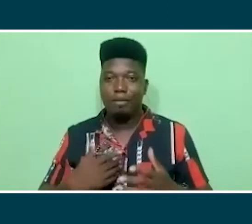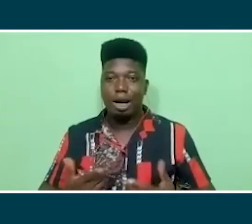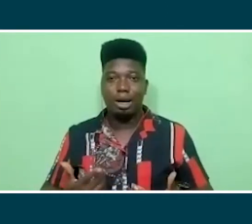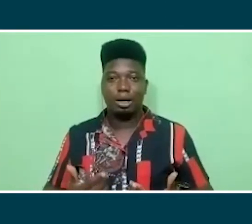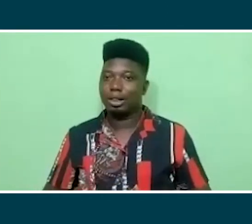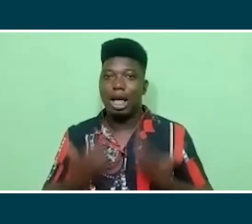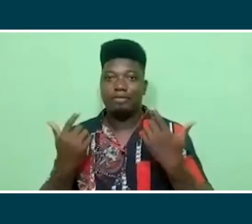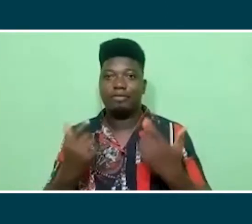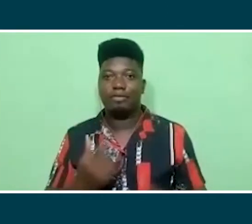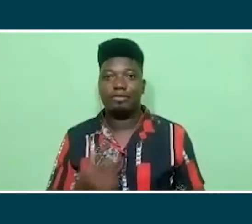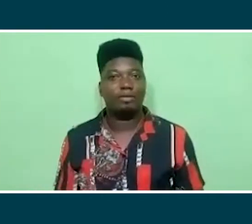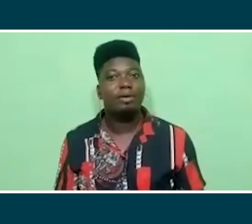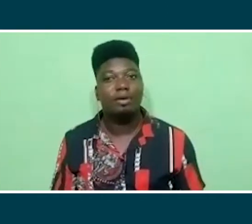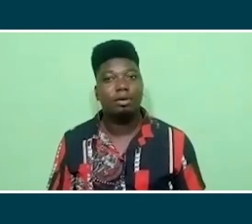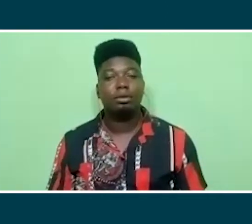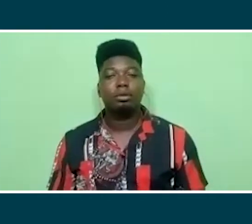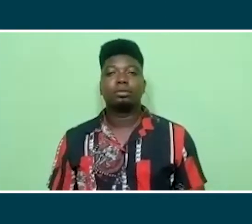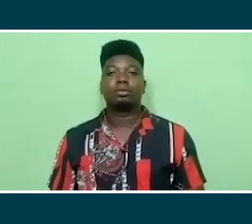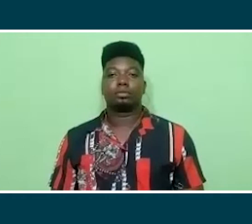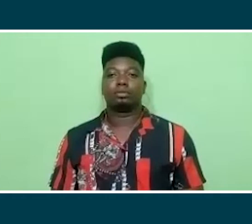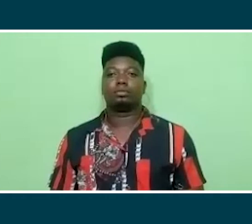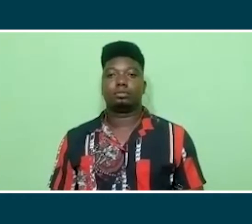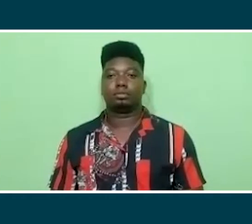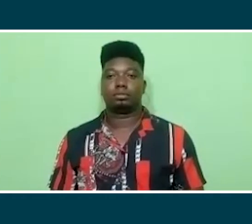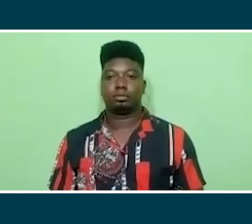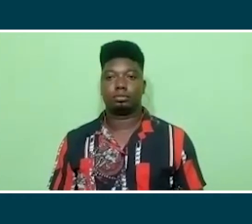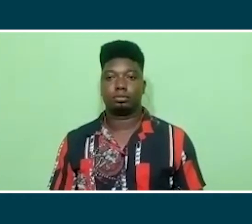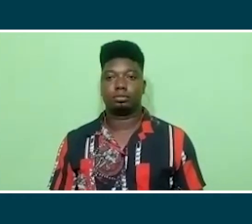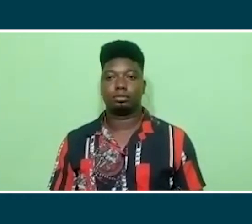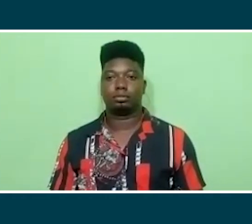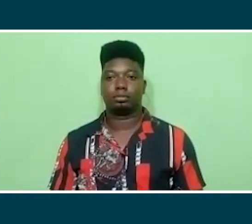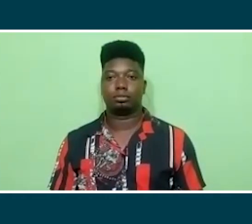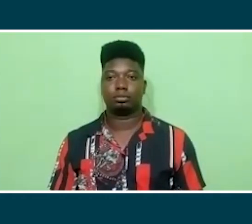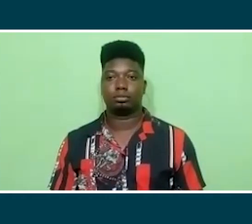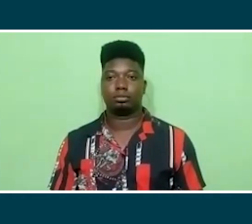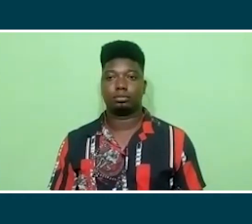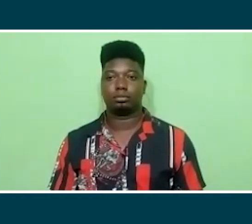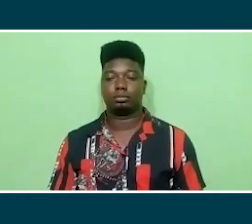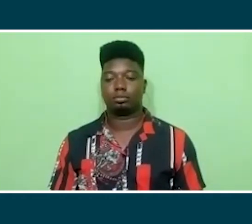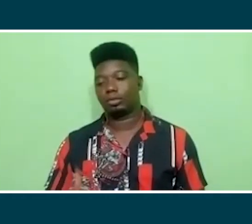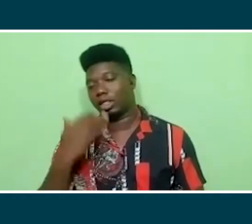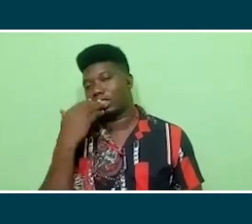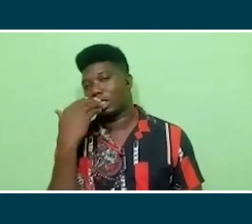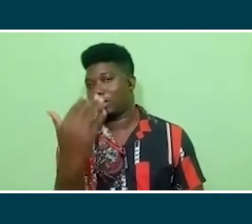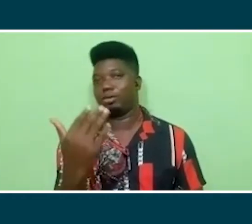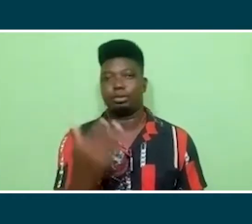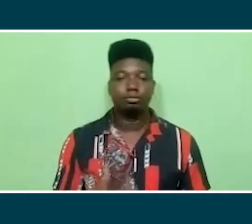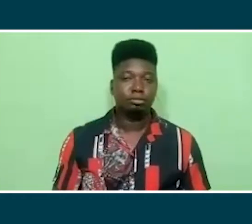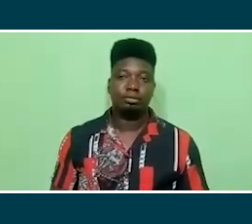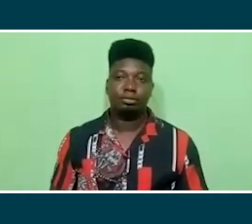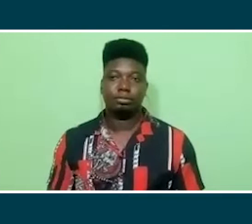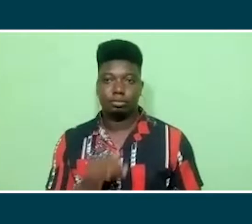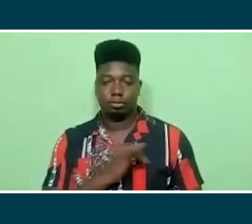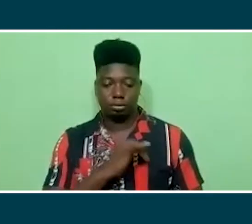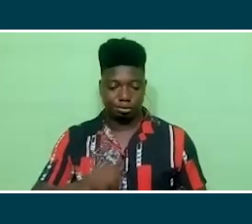Yeah, long answer. I'm sorry to take up so much space with that. No, but thank you. I think everybody, I can see even in the